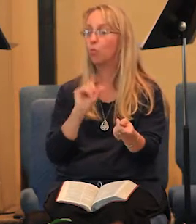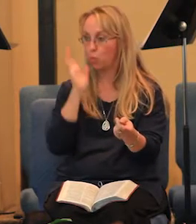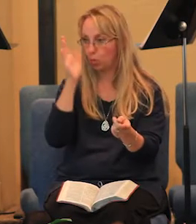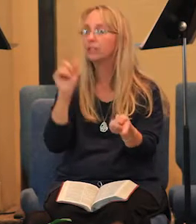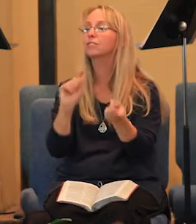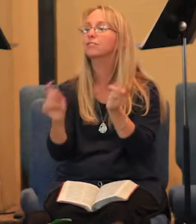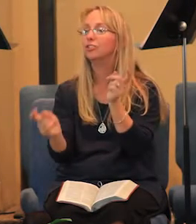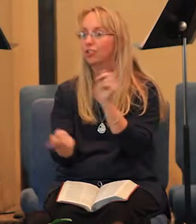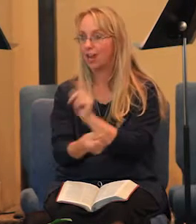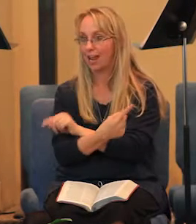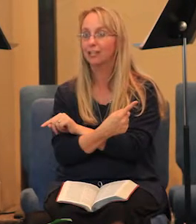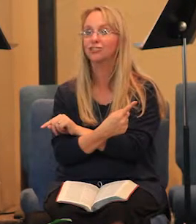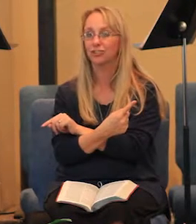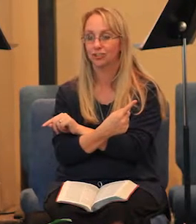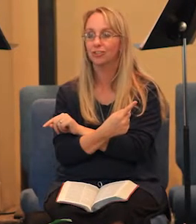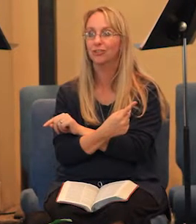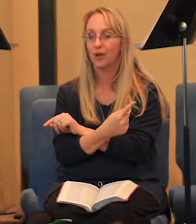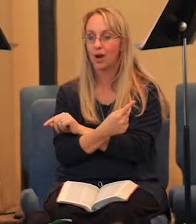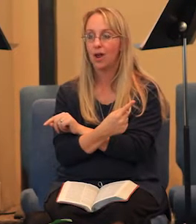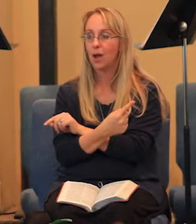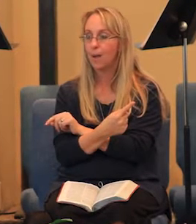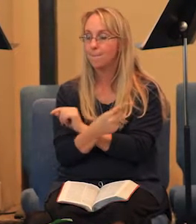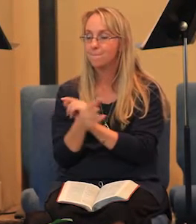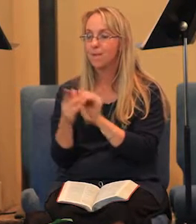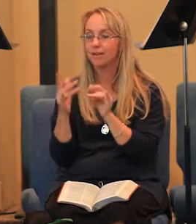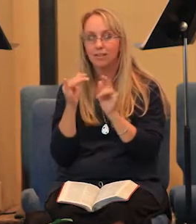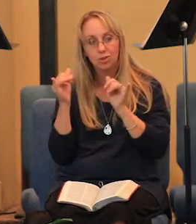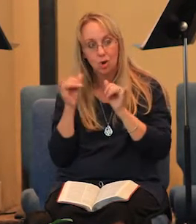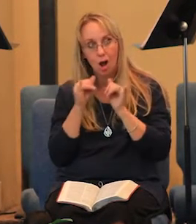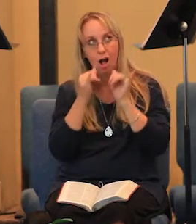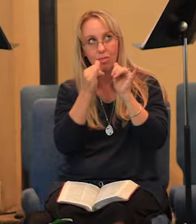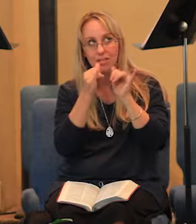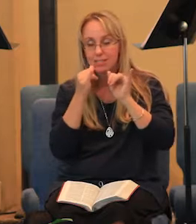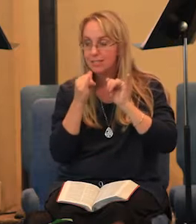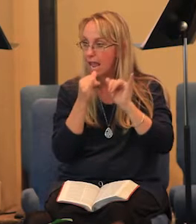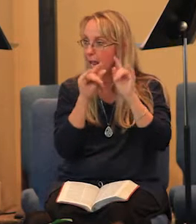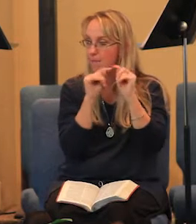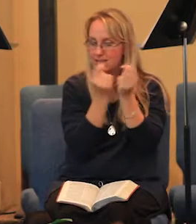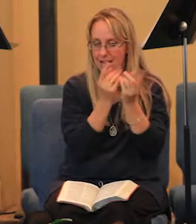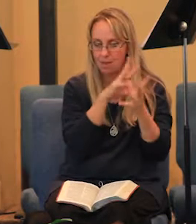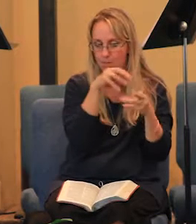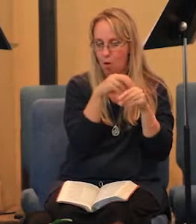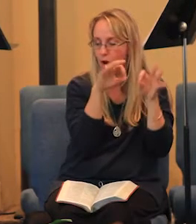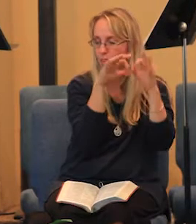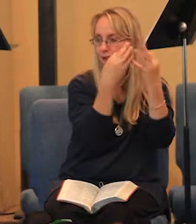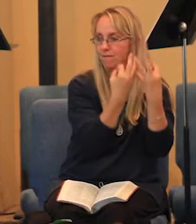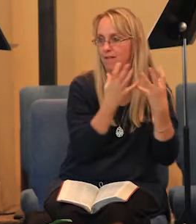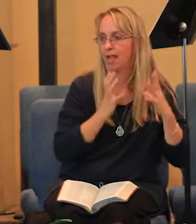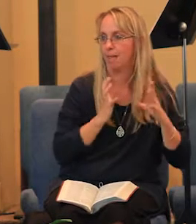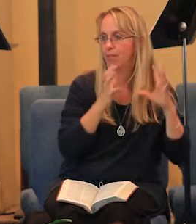Because you're in the same boat. You're on the same team. You're in the same family.